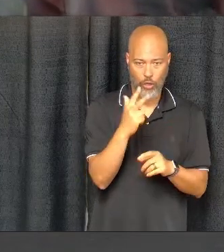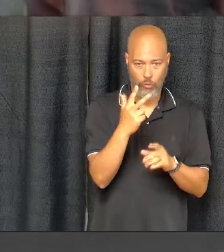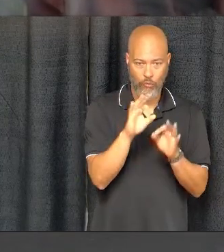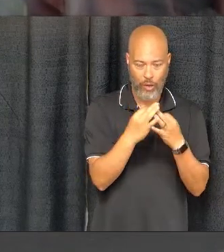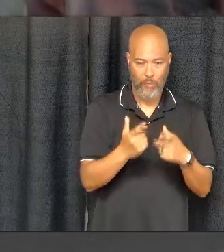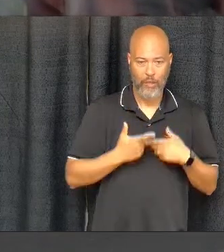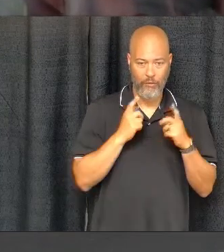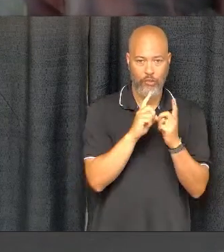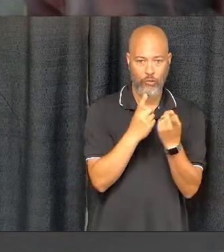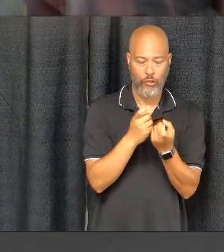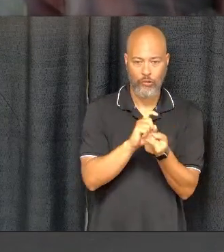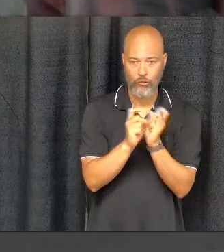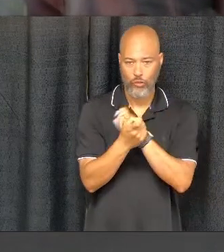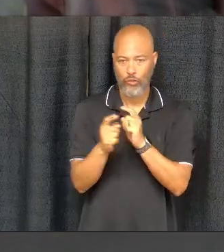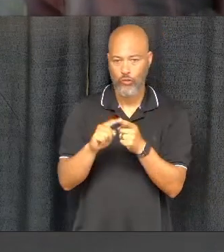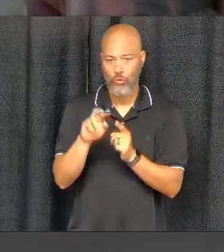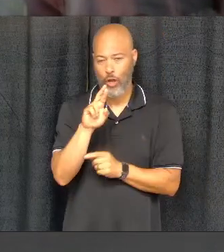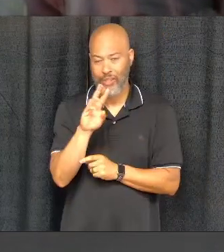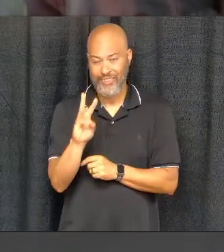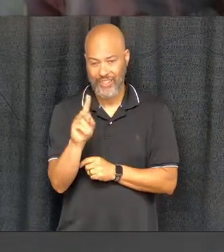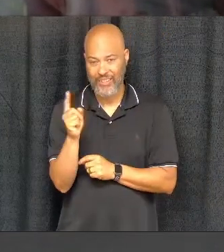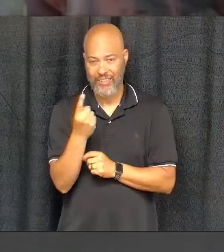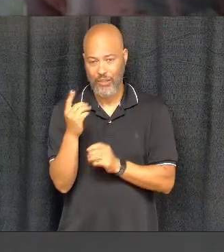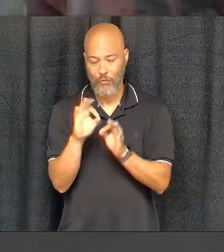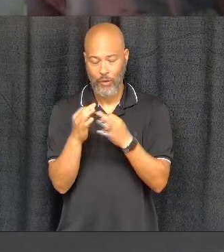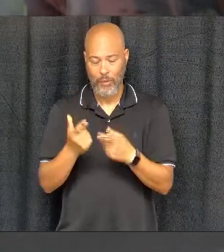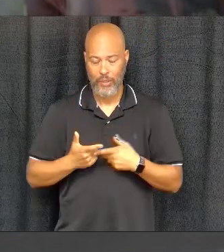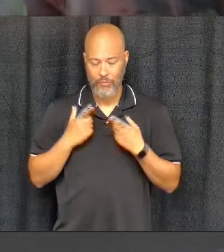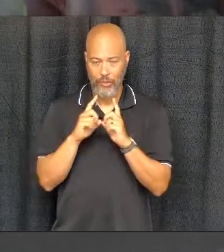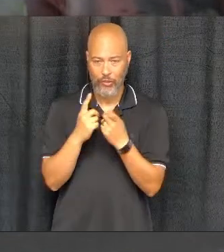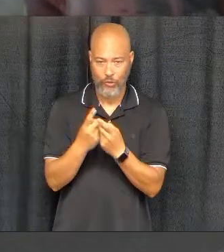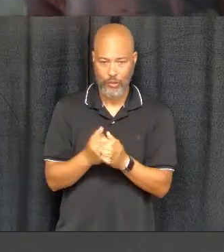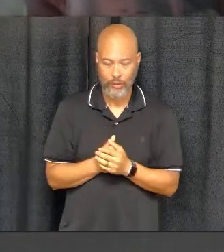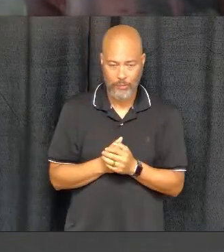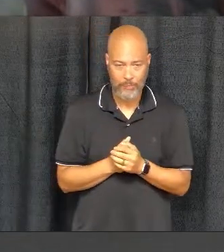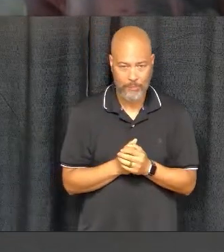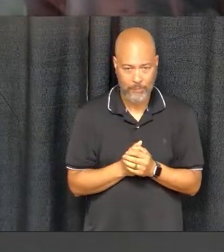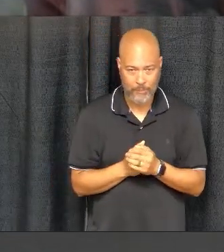Family Residential District to R6 Single Family Residential